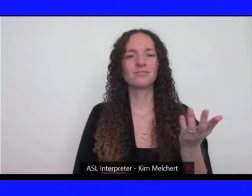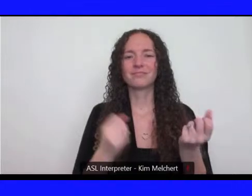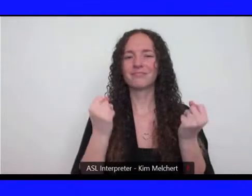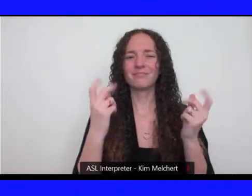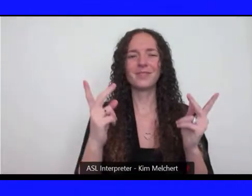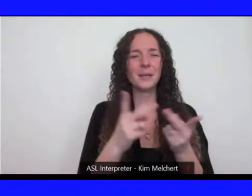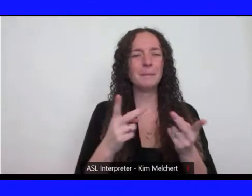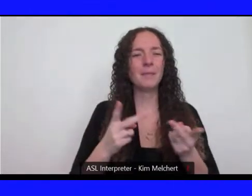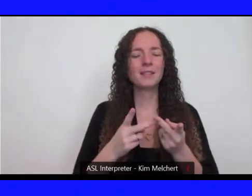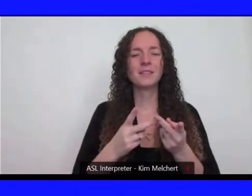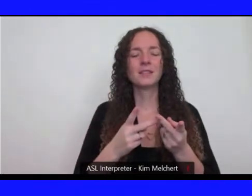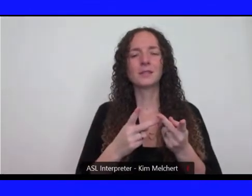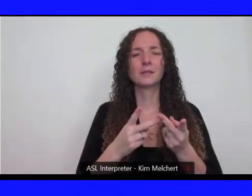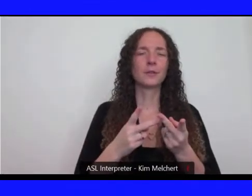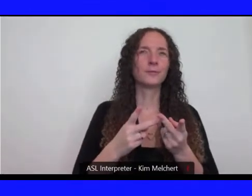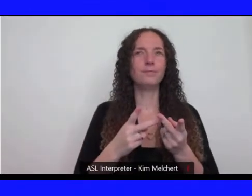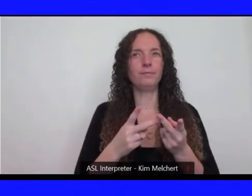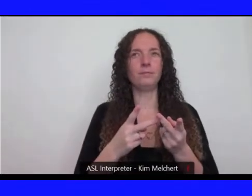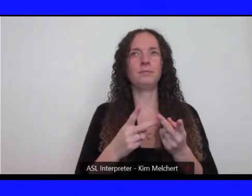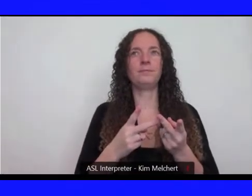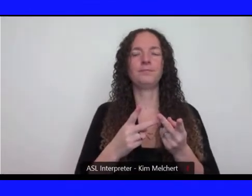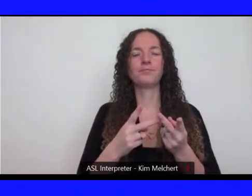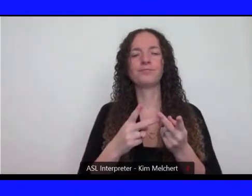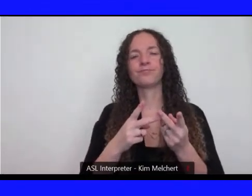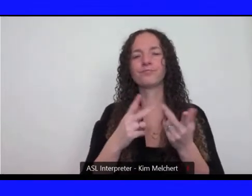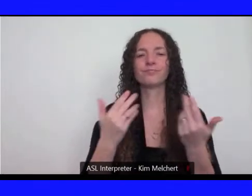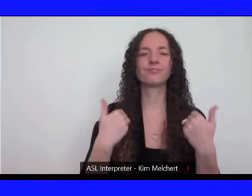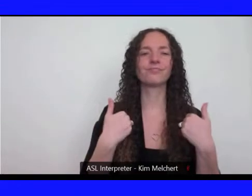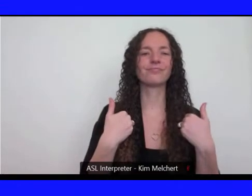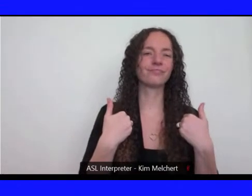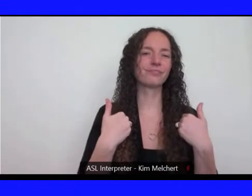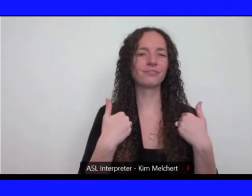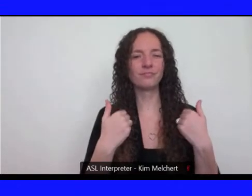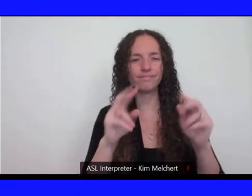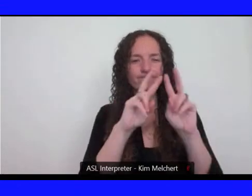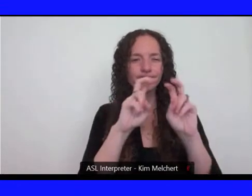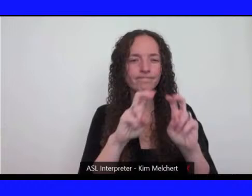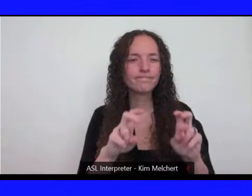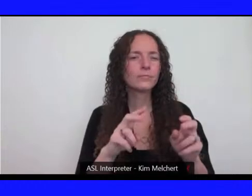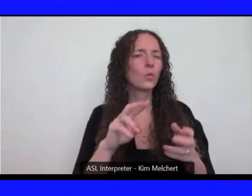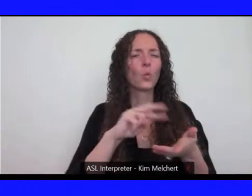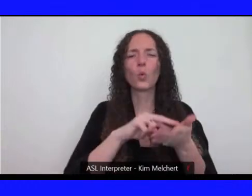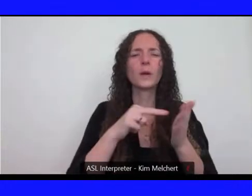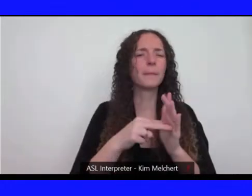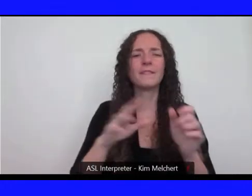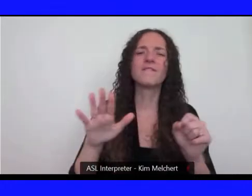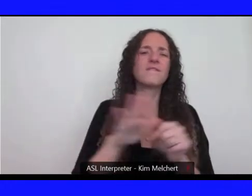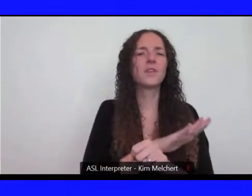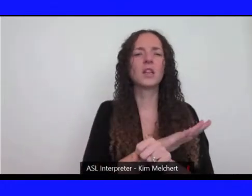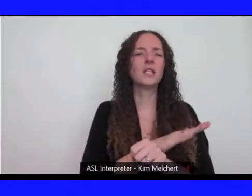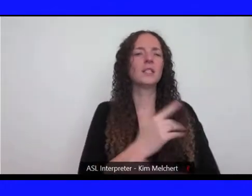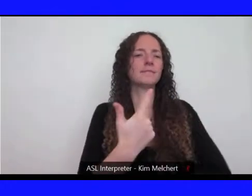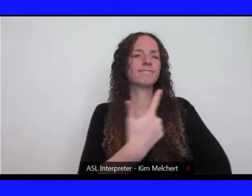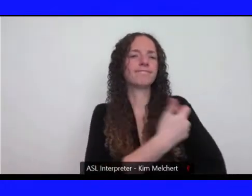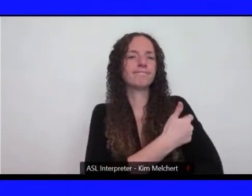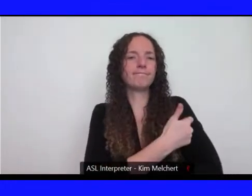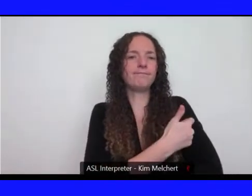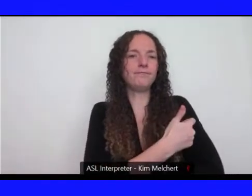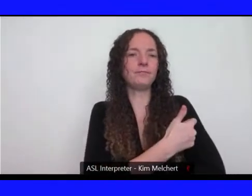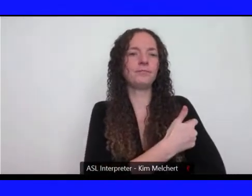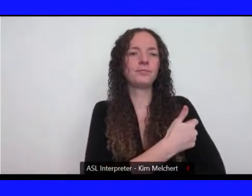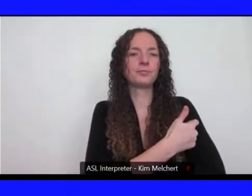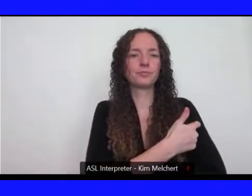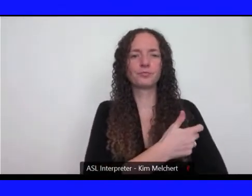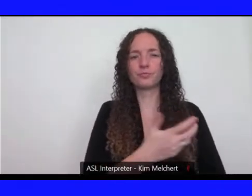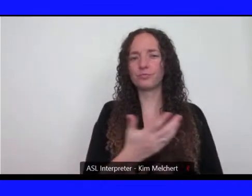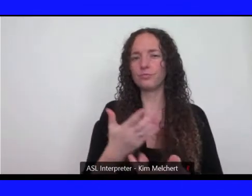So thank you for capturing. So again, back to you. Great. And